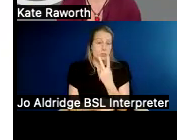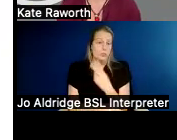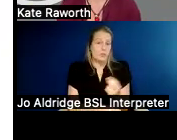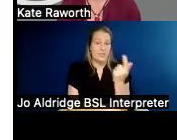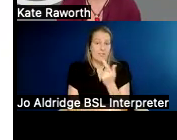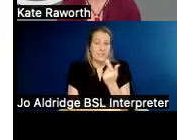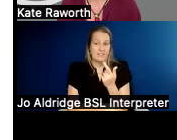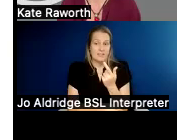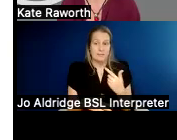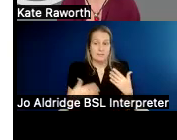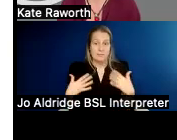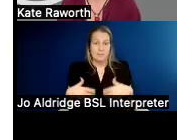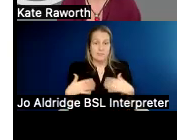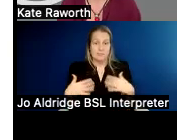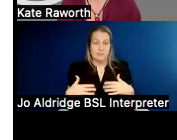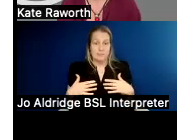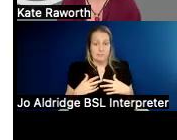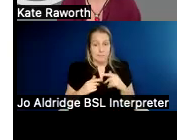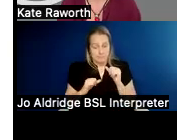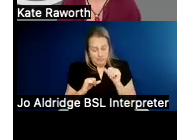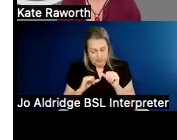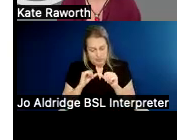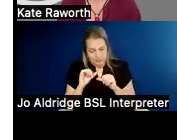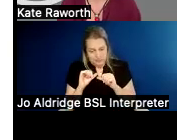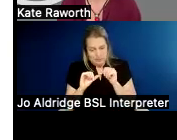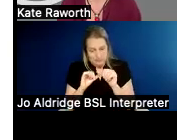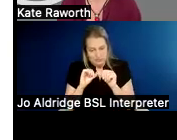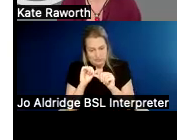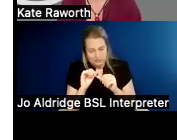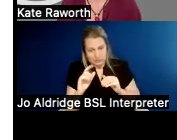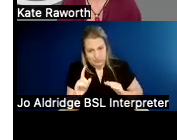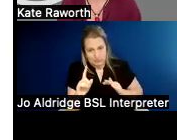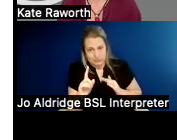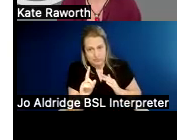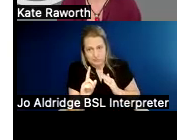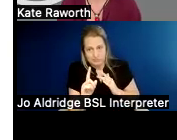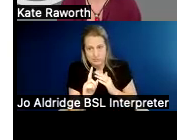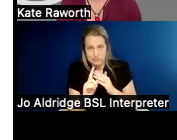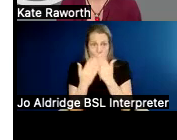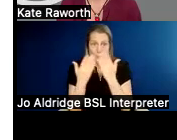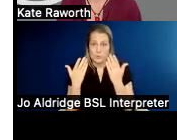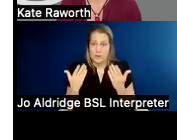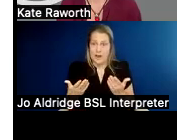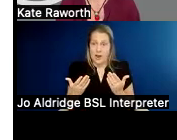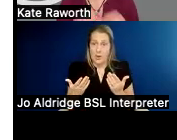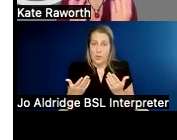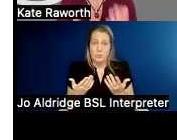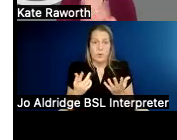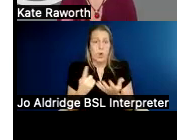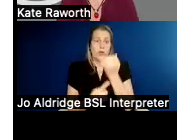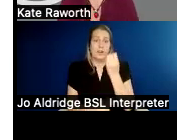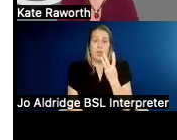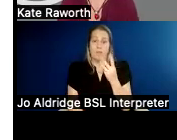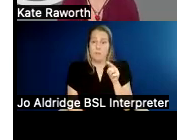Doughnut 3.0. And in fact, we've been working on it, Andrew and I together, for at least 2.5 years. So